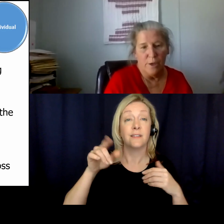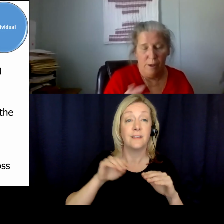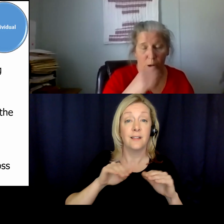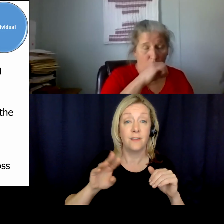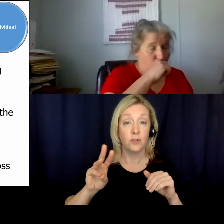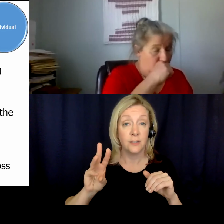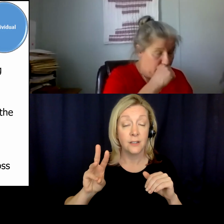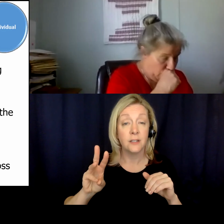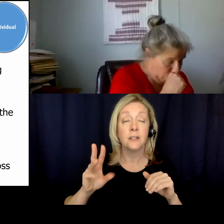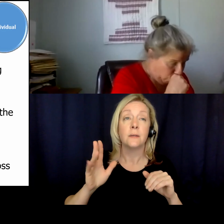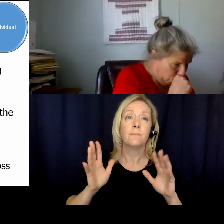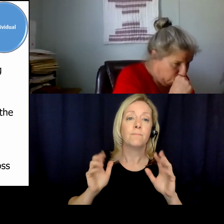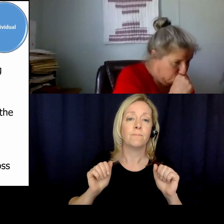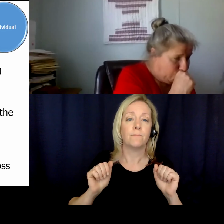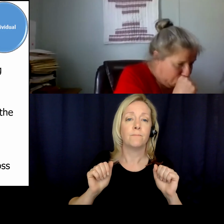are,